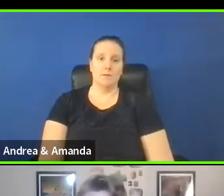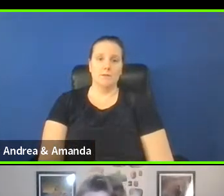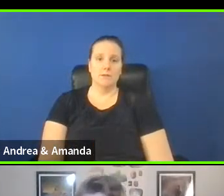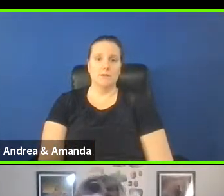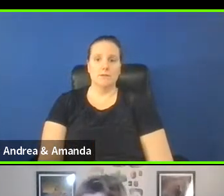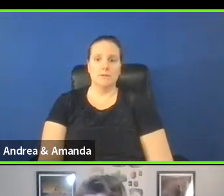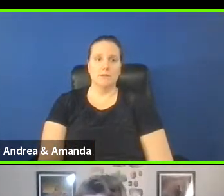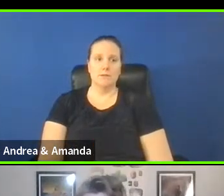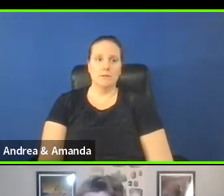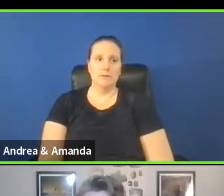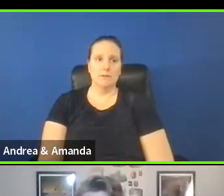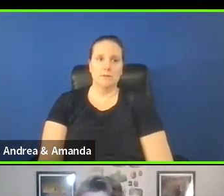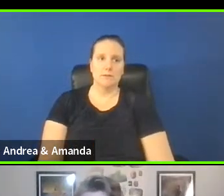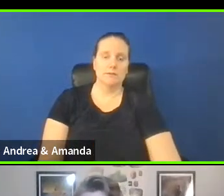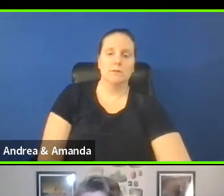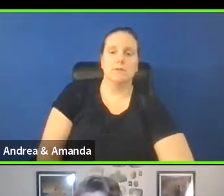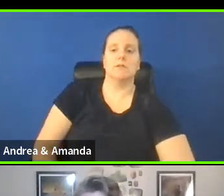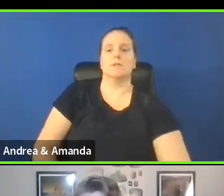Did that answer your question?